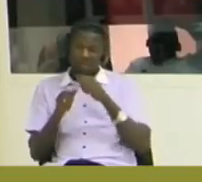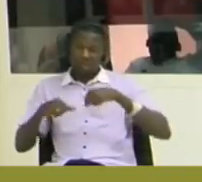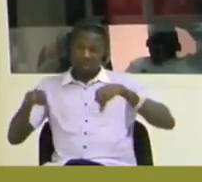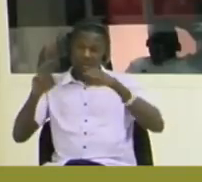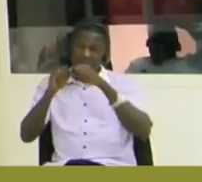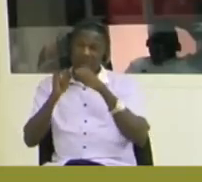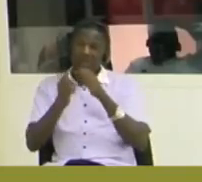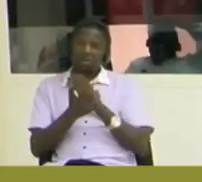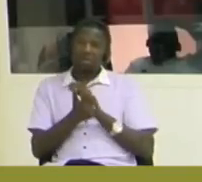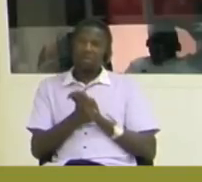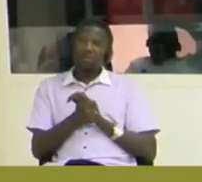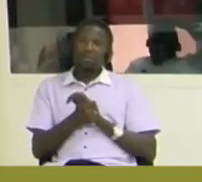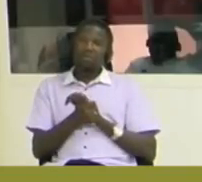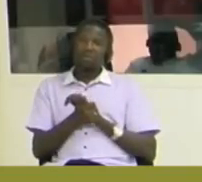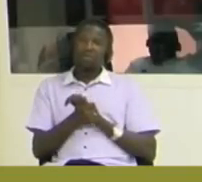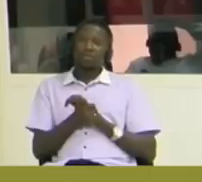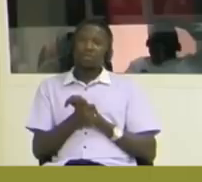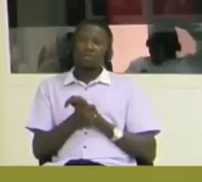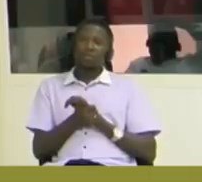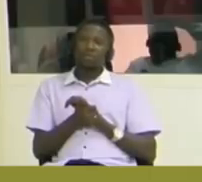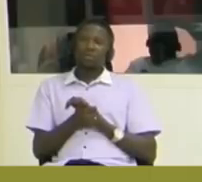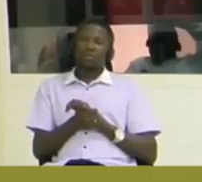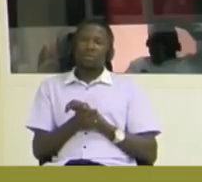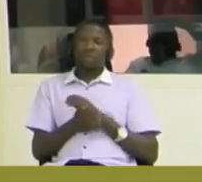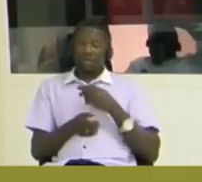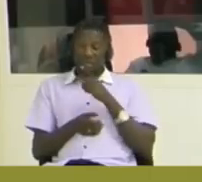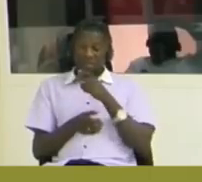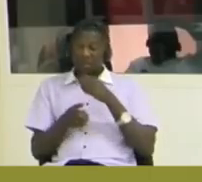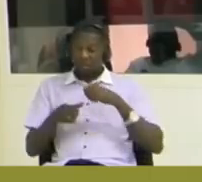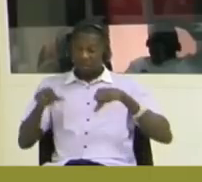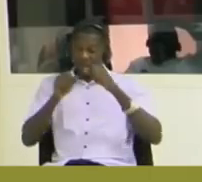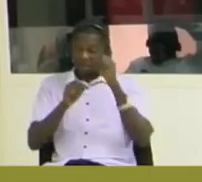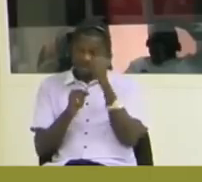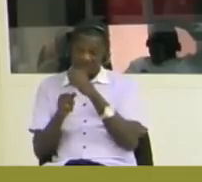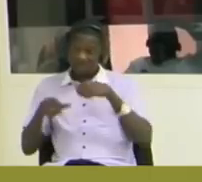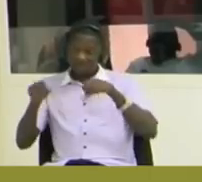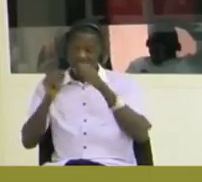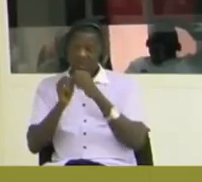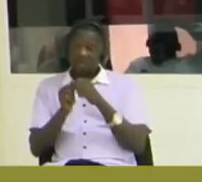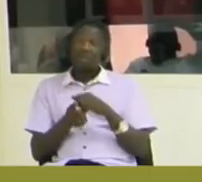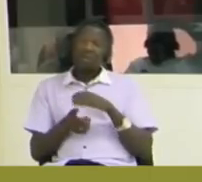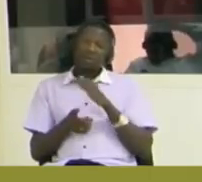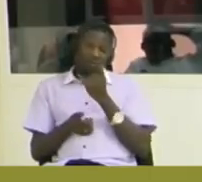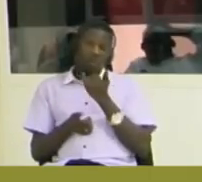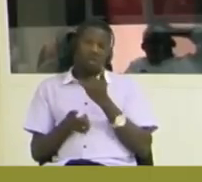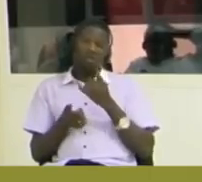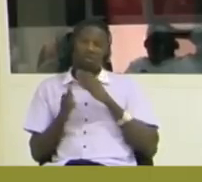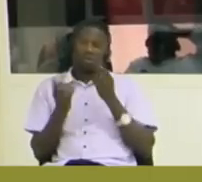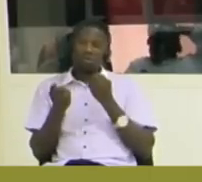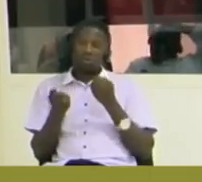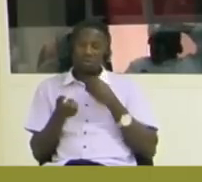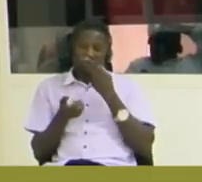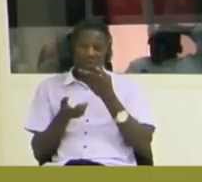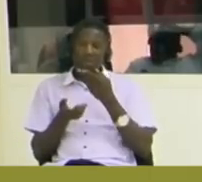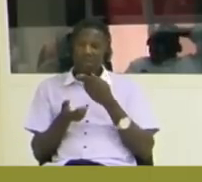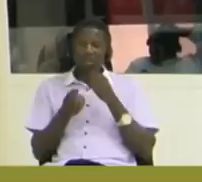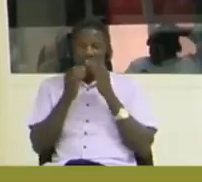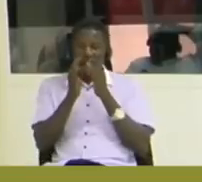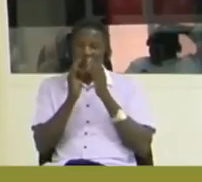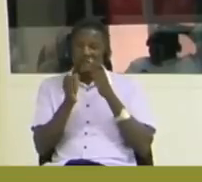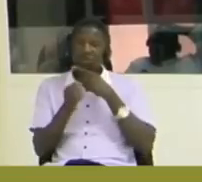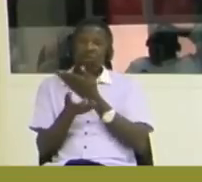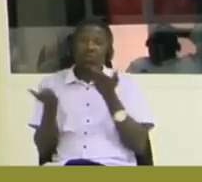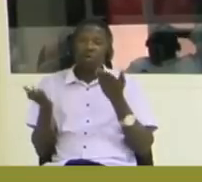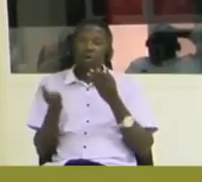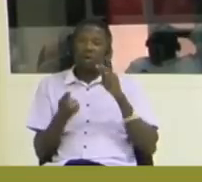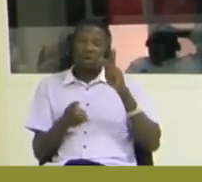it has been purported to have been a crime scene, because you have said that that is where Koro Ceesay was killed. You